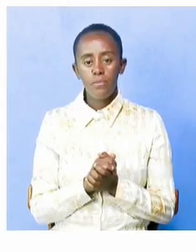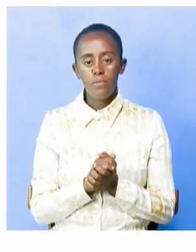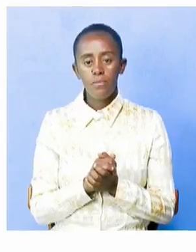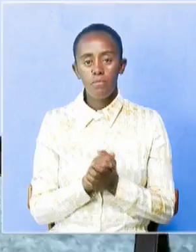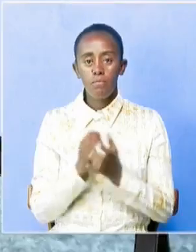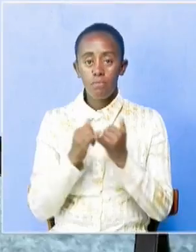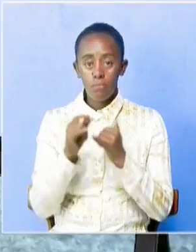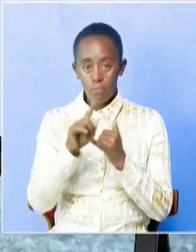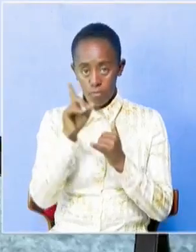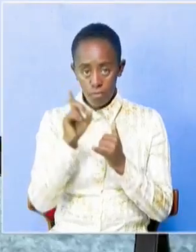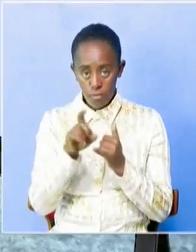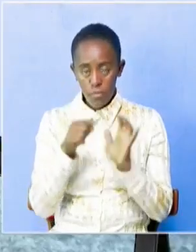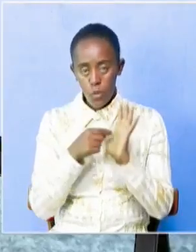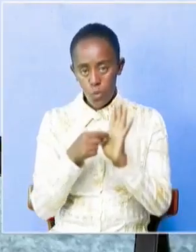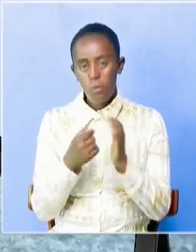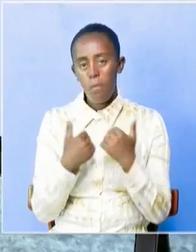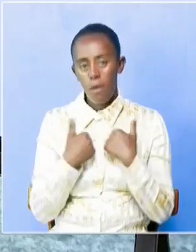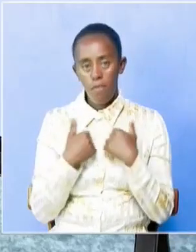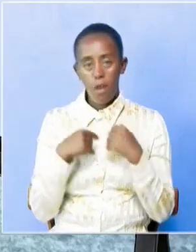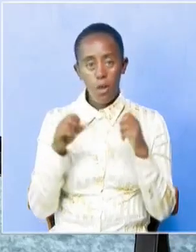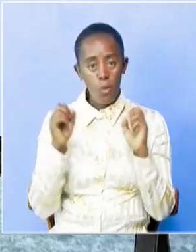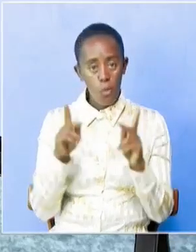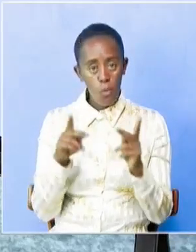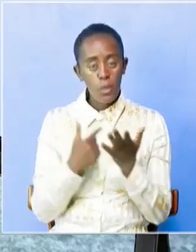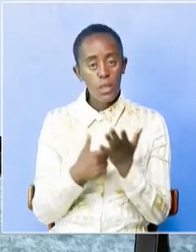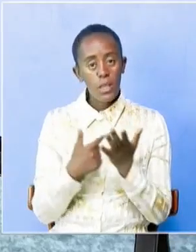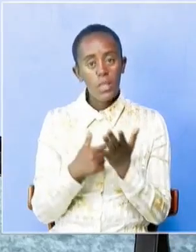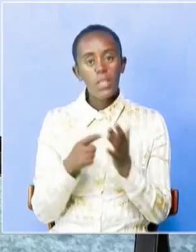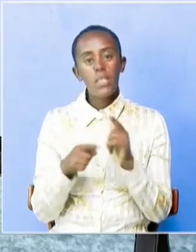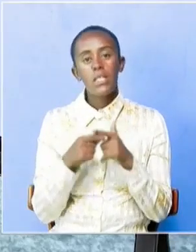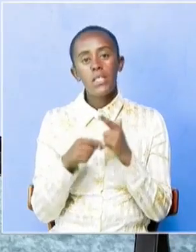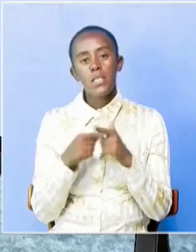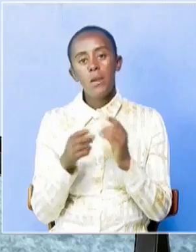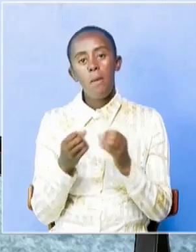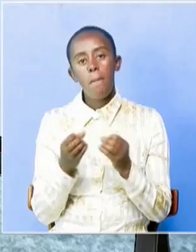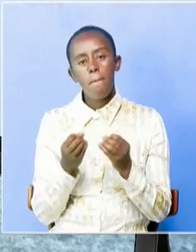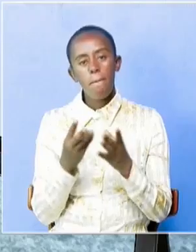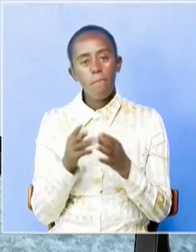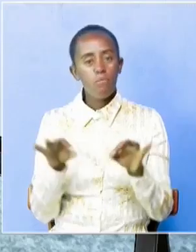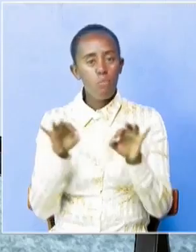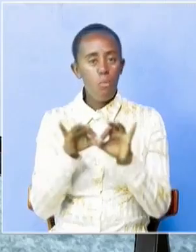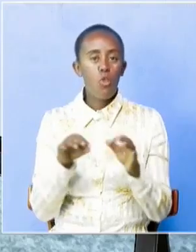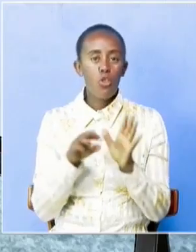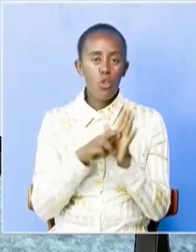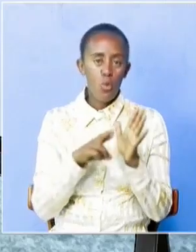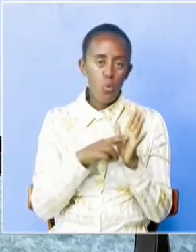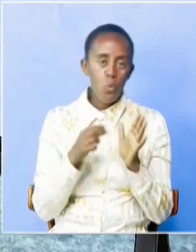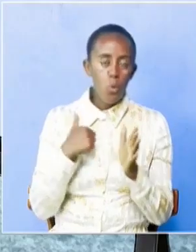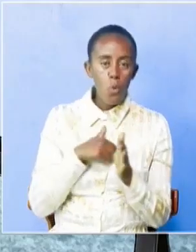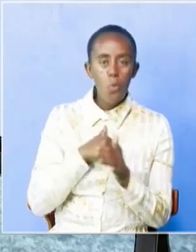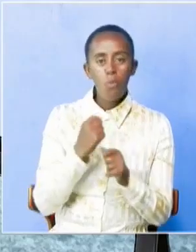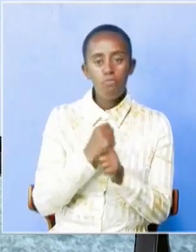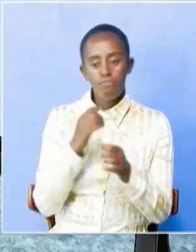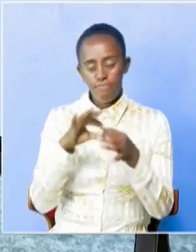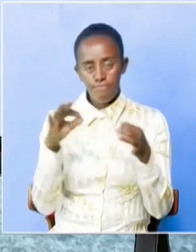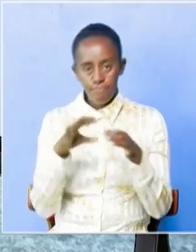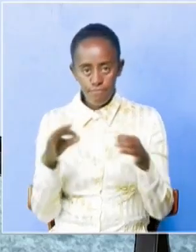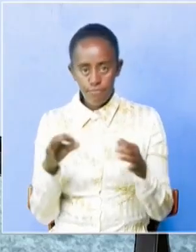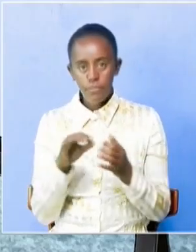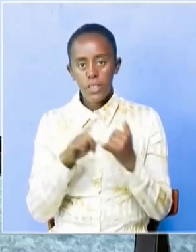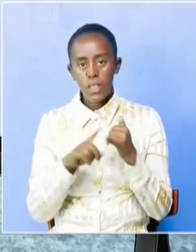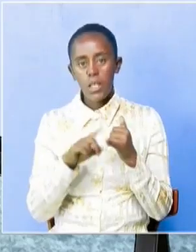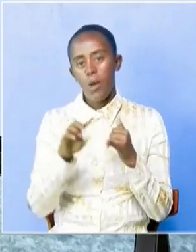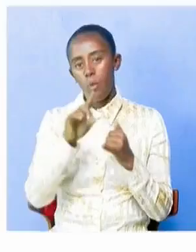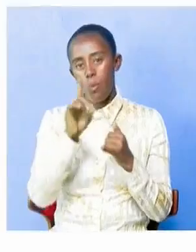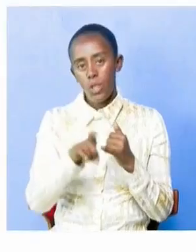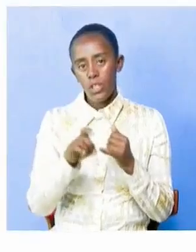ending with a question mark, okay? So this is the second most important rule when we are making tag questions. Let's give